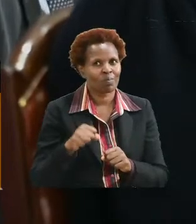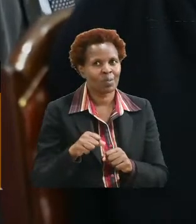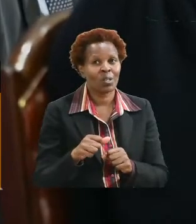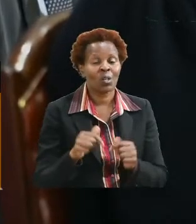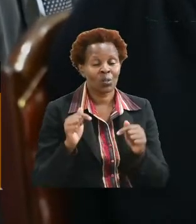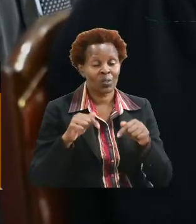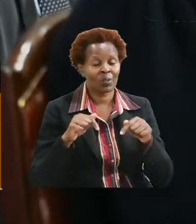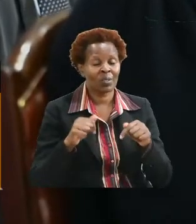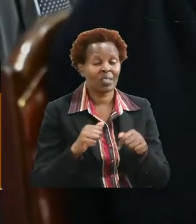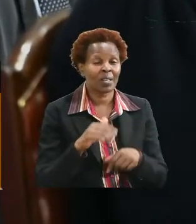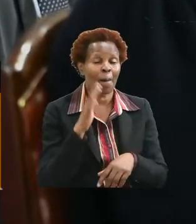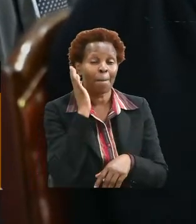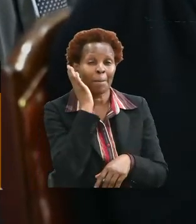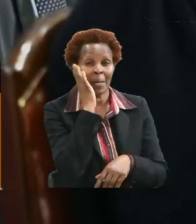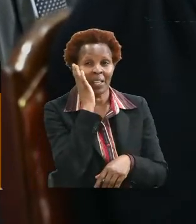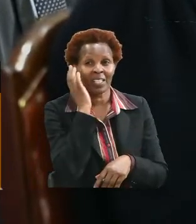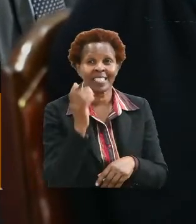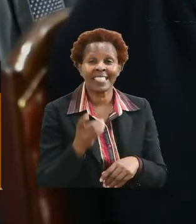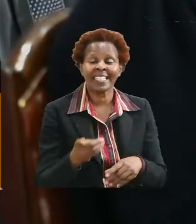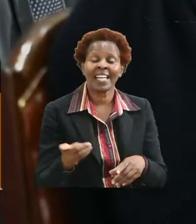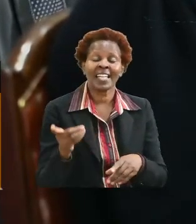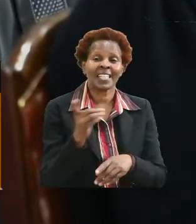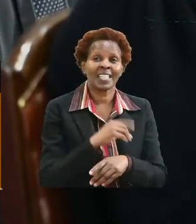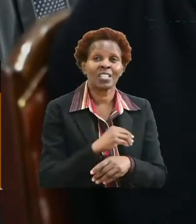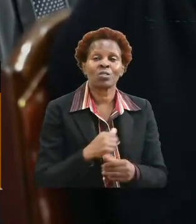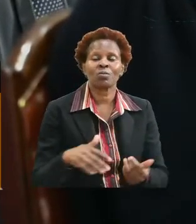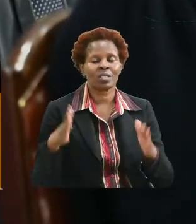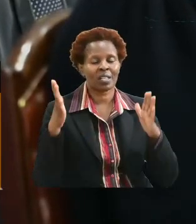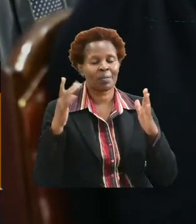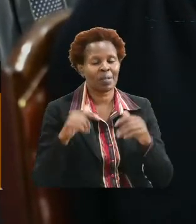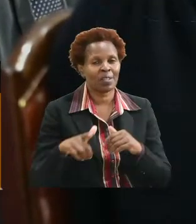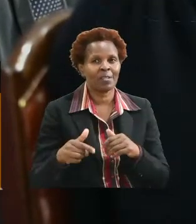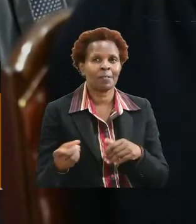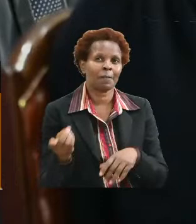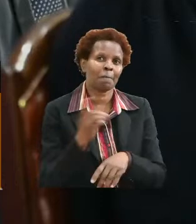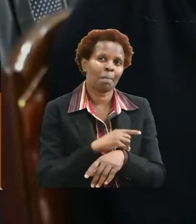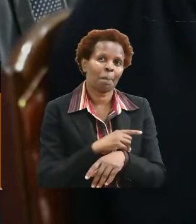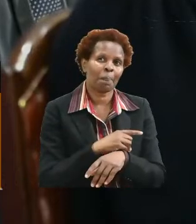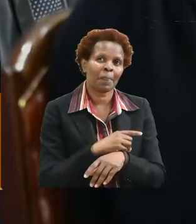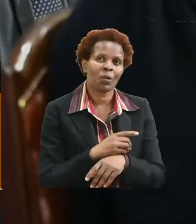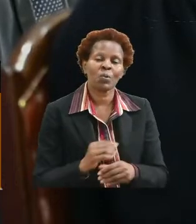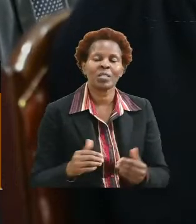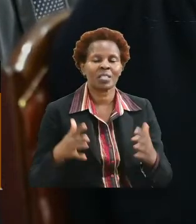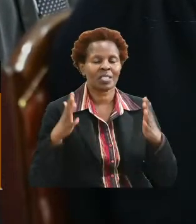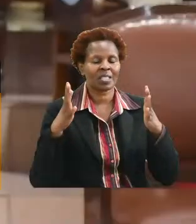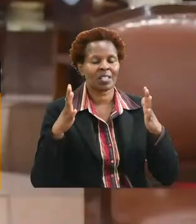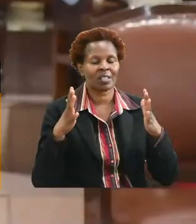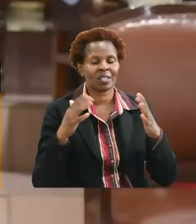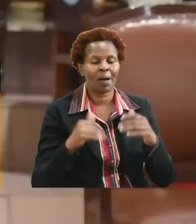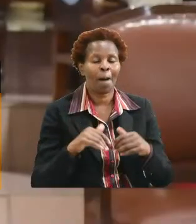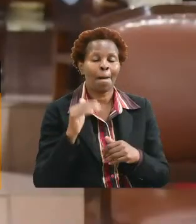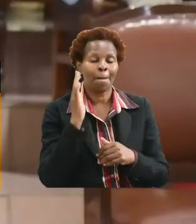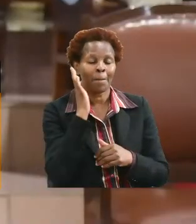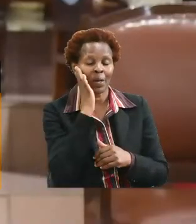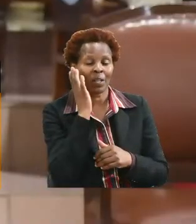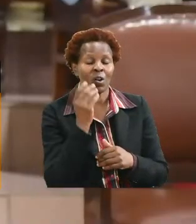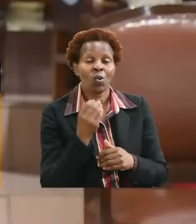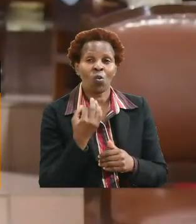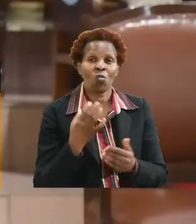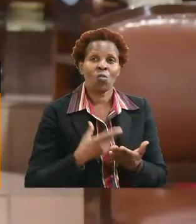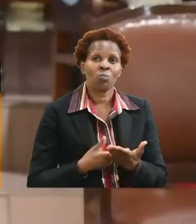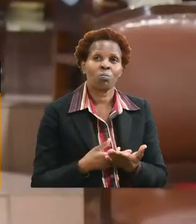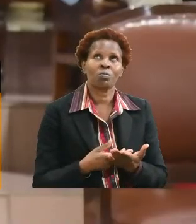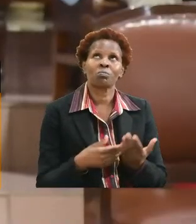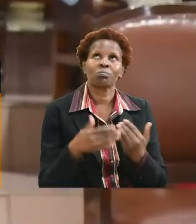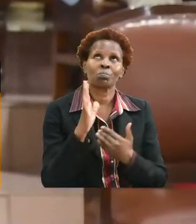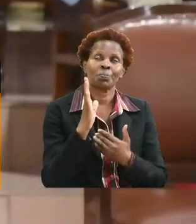Mother's Day, then we can celebrate on this Mother's Day. We can celebrate the motherhood of the Spirit of God. Praise